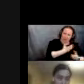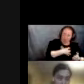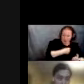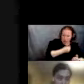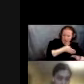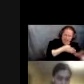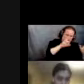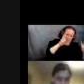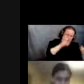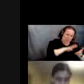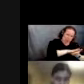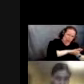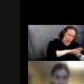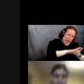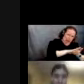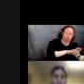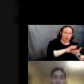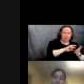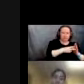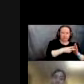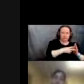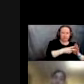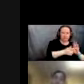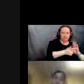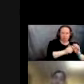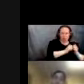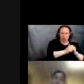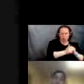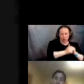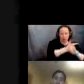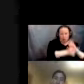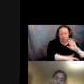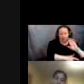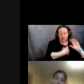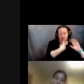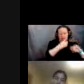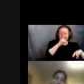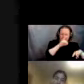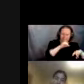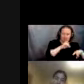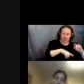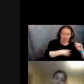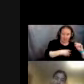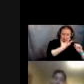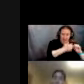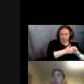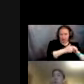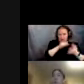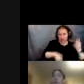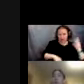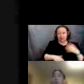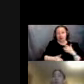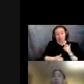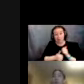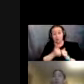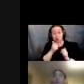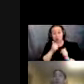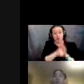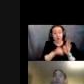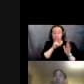that they were passing laws. And a lot of the laws were more restrictive of white women. You know, white women had